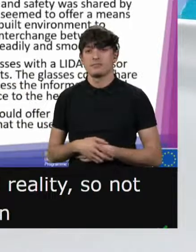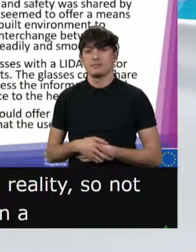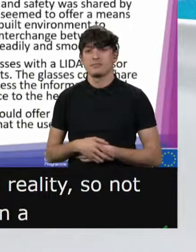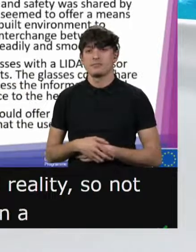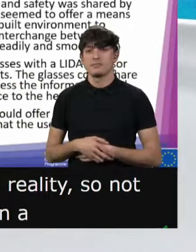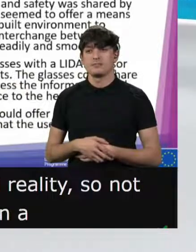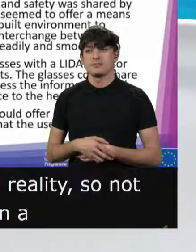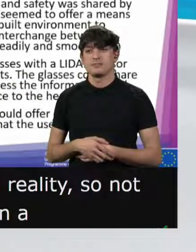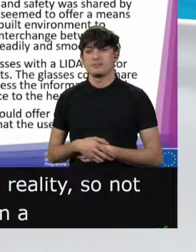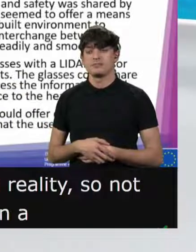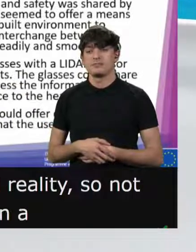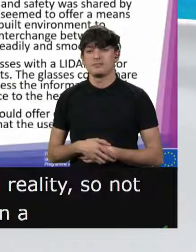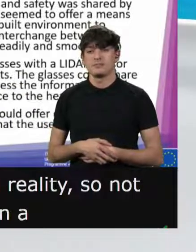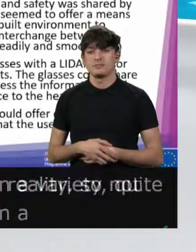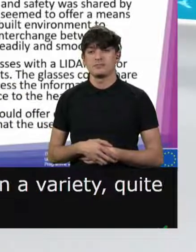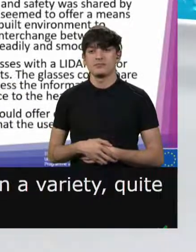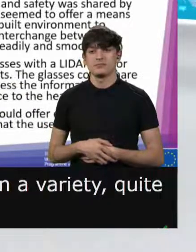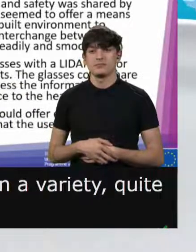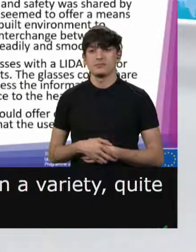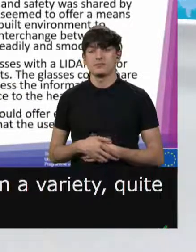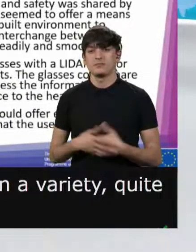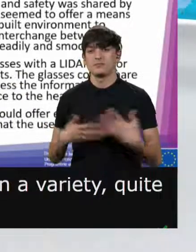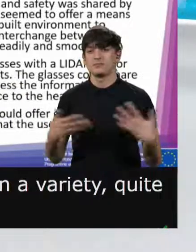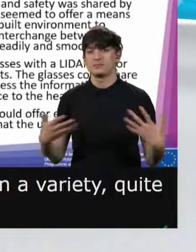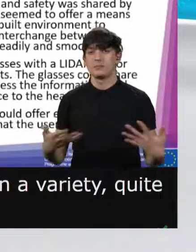variety of different formats.